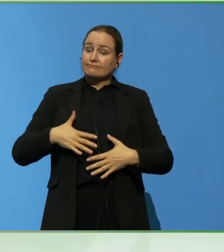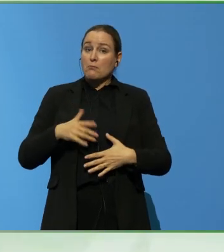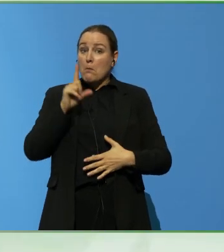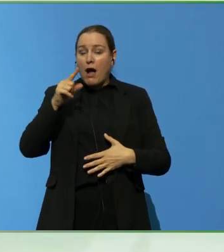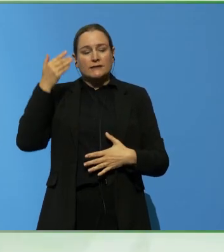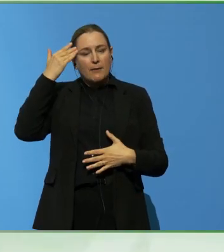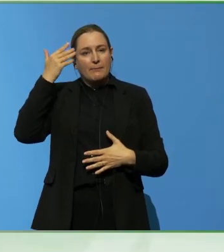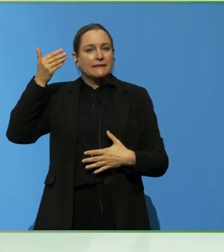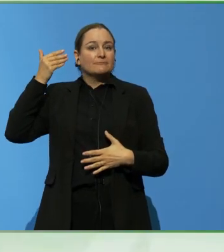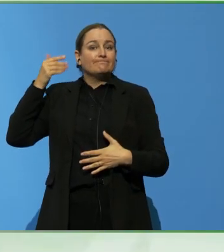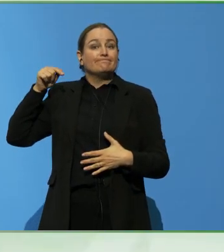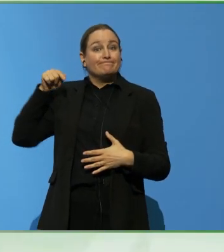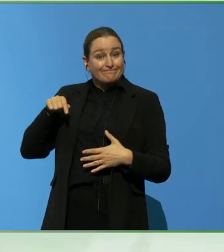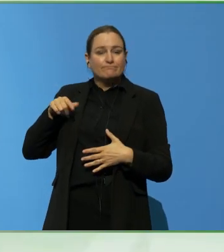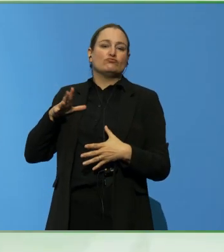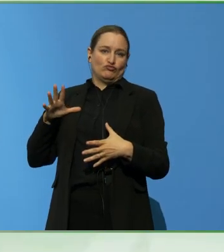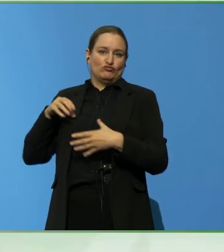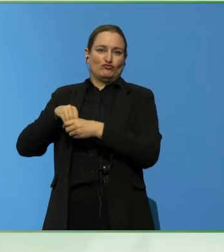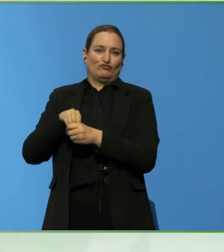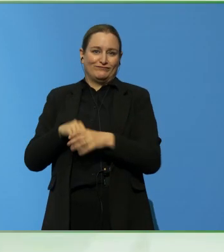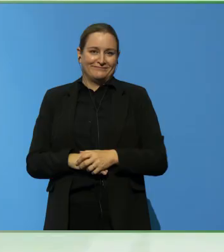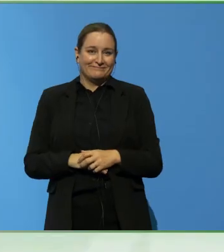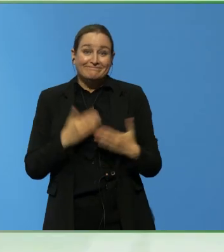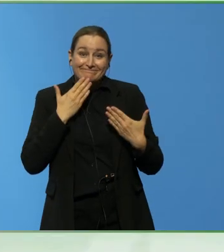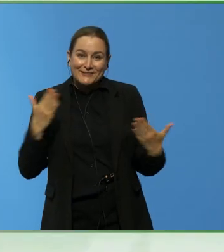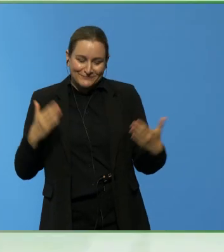which she will share more about with us right now. Thank you.